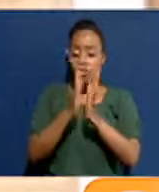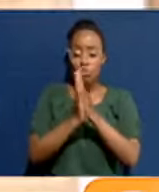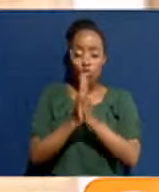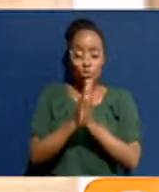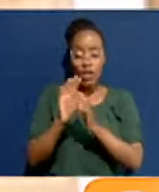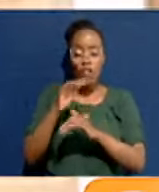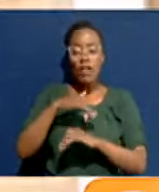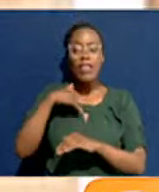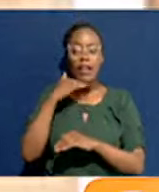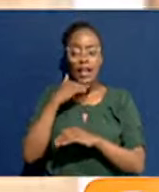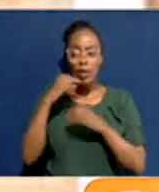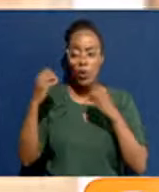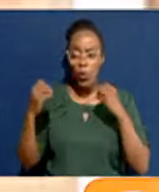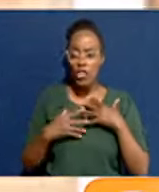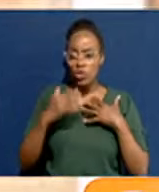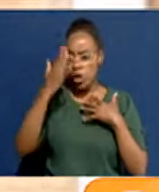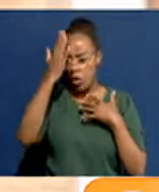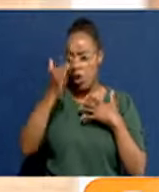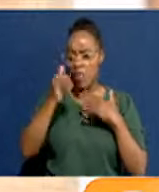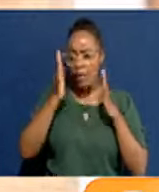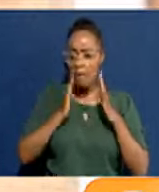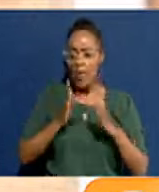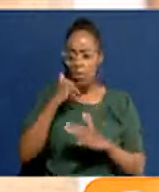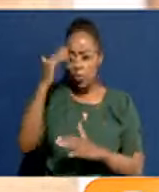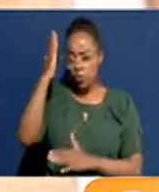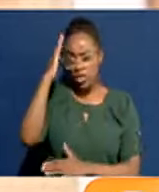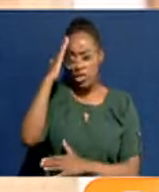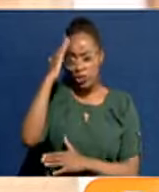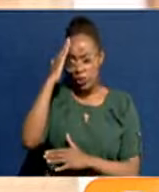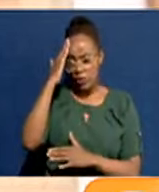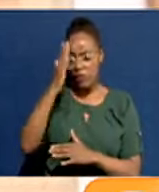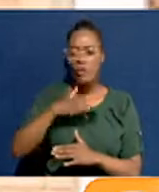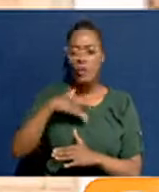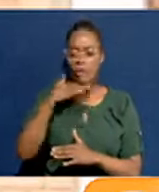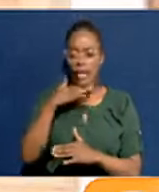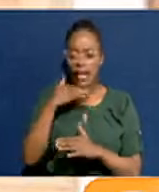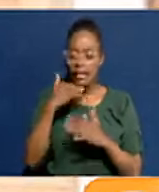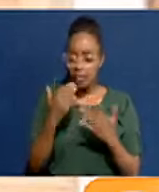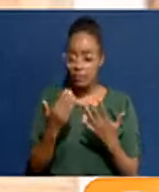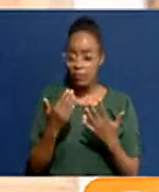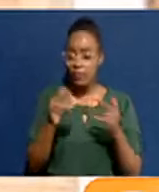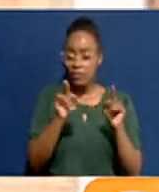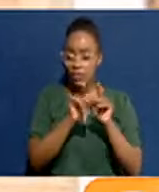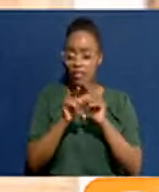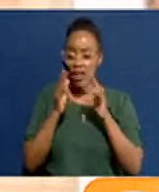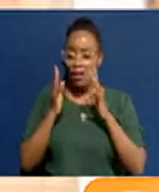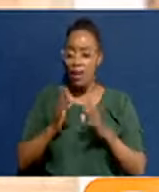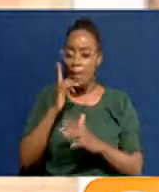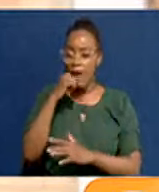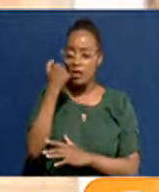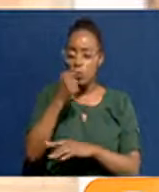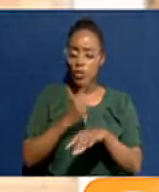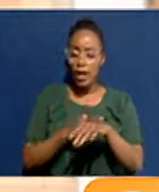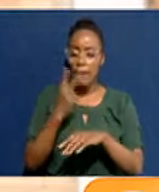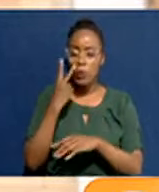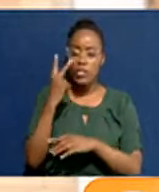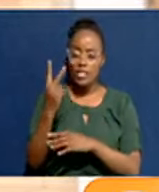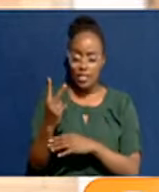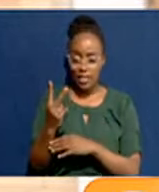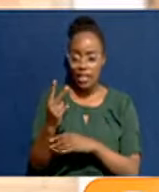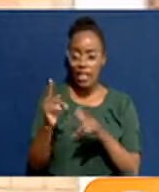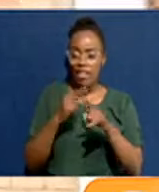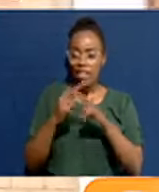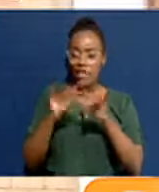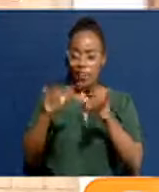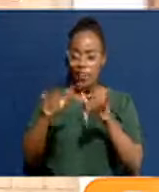sababu unaambiwa ni mtu ambaye unamjua alikufa, unaambiwa alikufa. Na ni mtu ambaye ulikuwa ukimwona